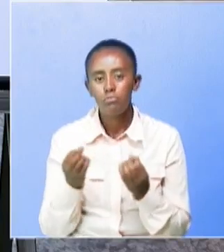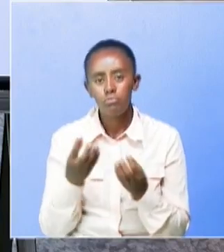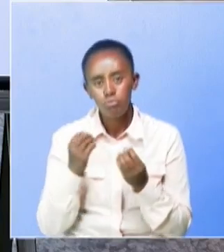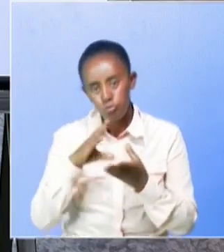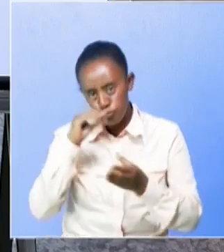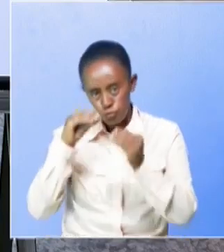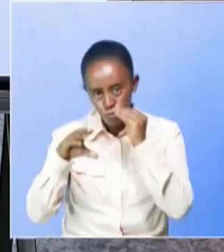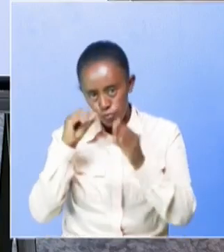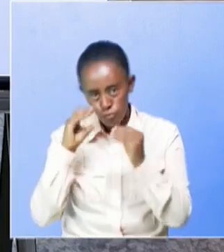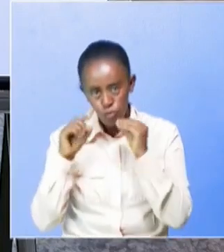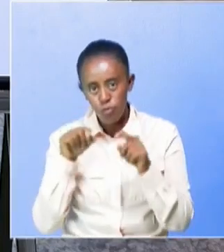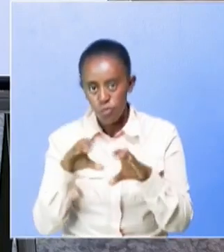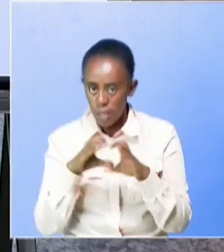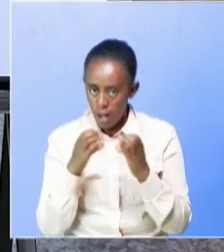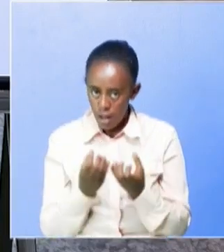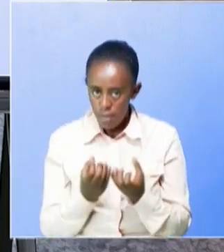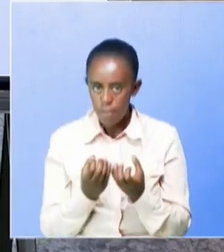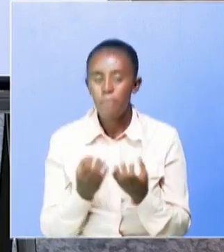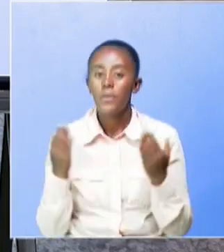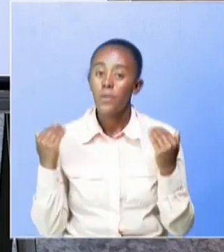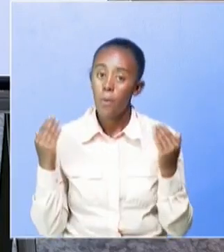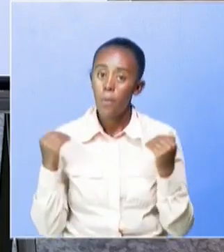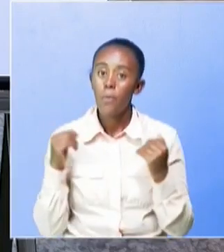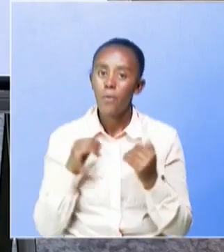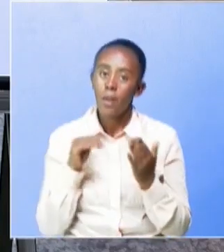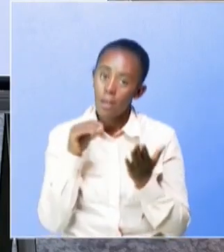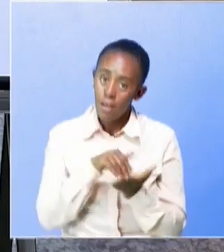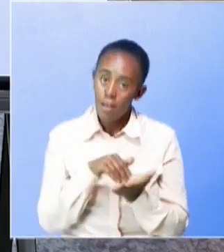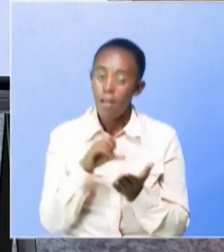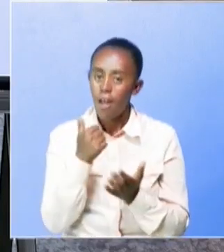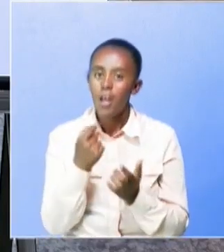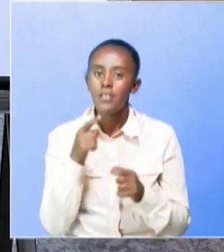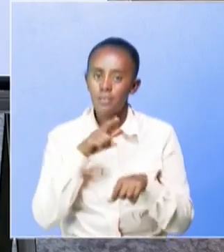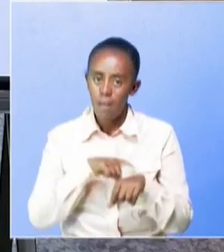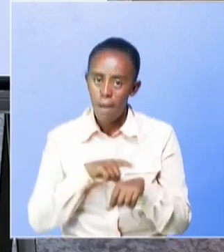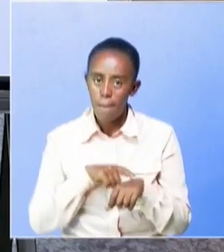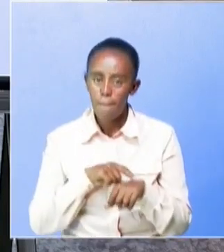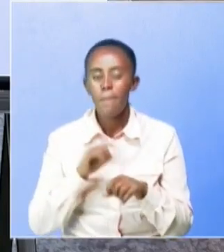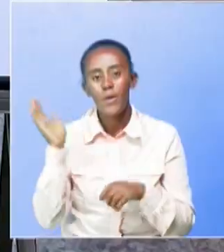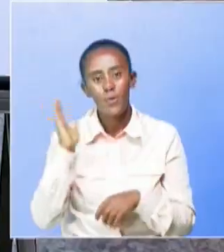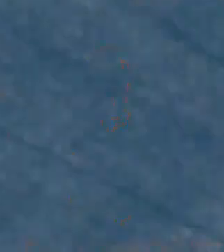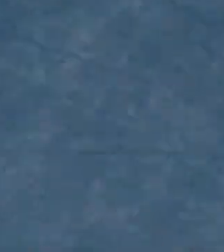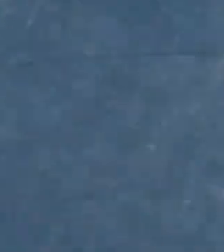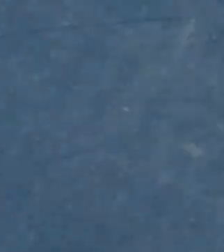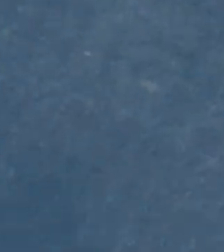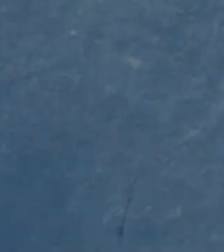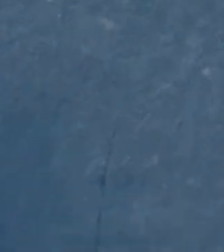lot of things from this class. And I hope to see you again in another episode. Goodbye.